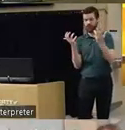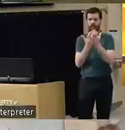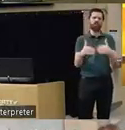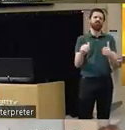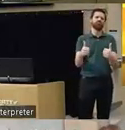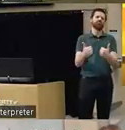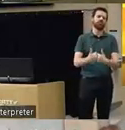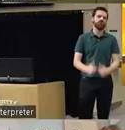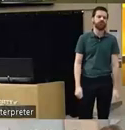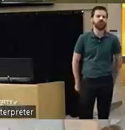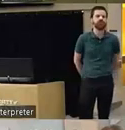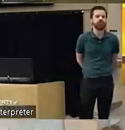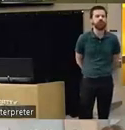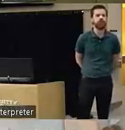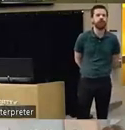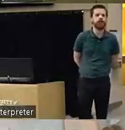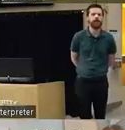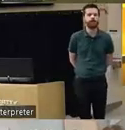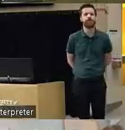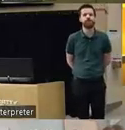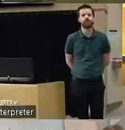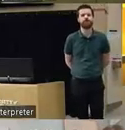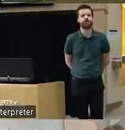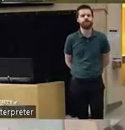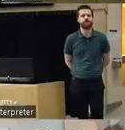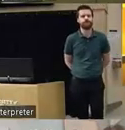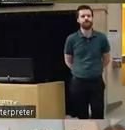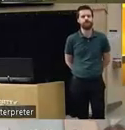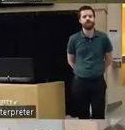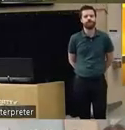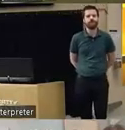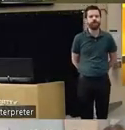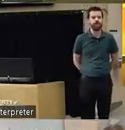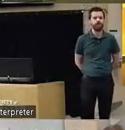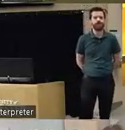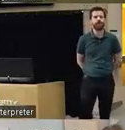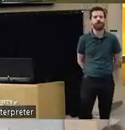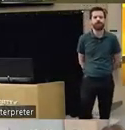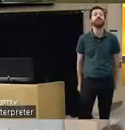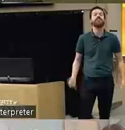So I wanted to shift a little bit to talk about collaborative care and pediatrics